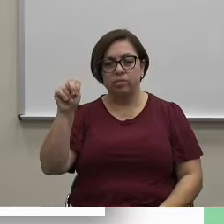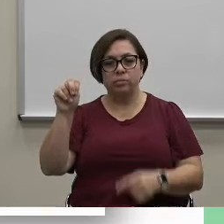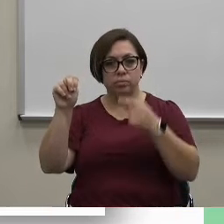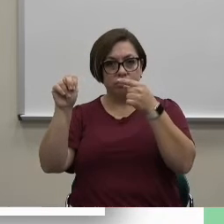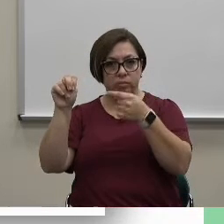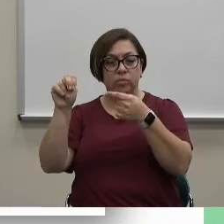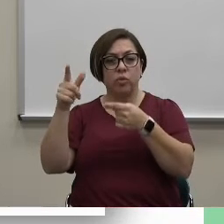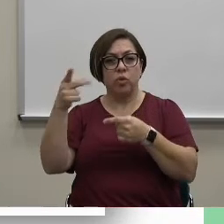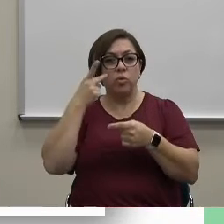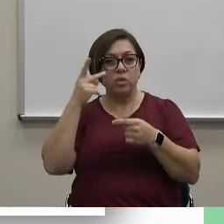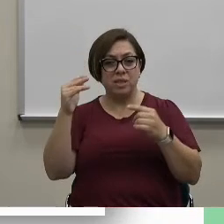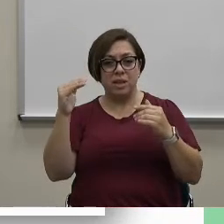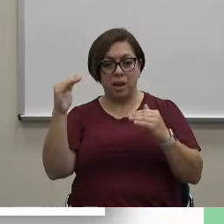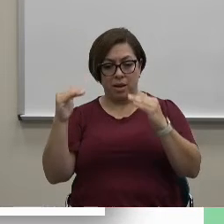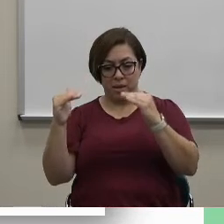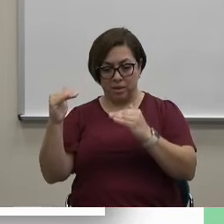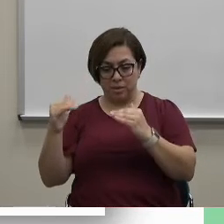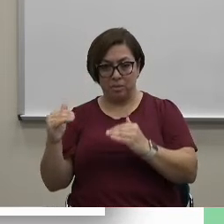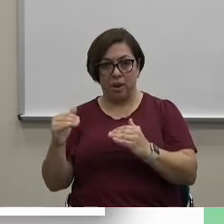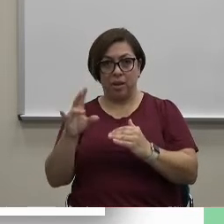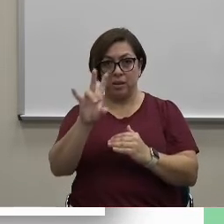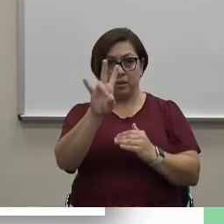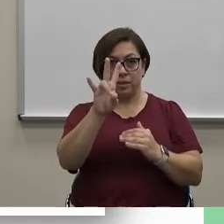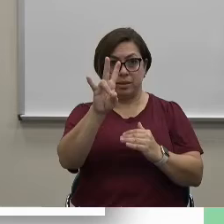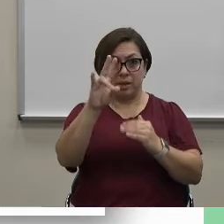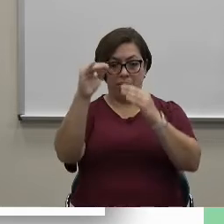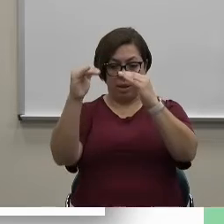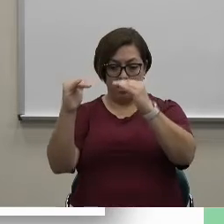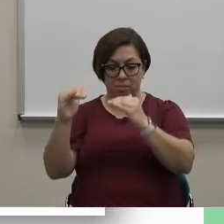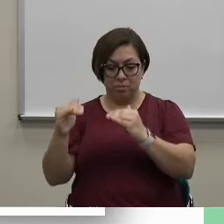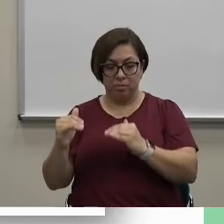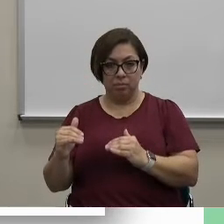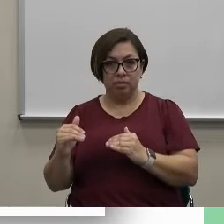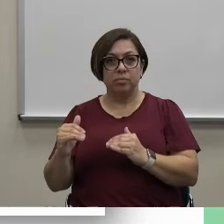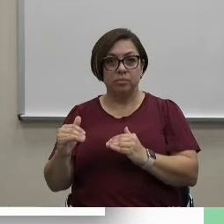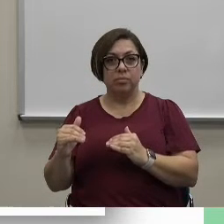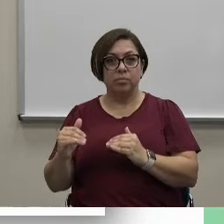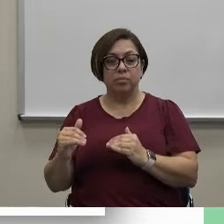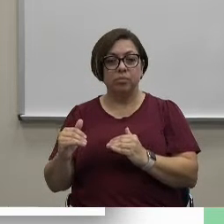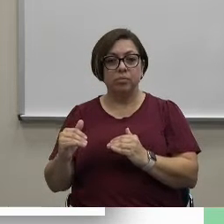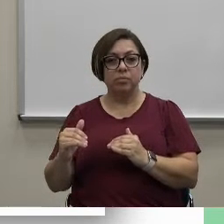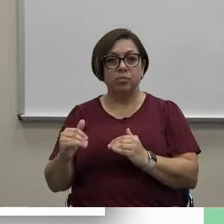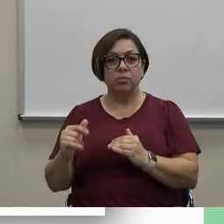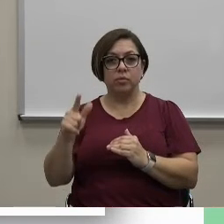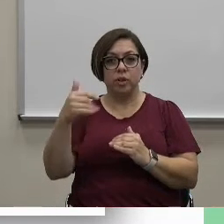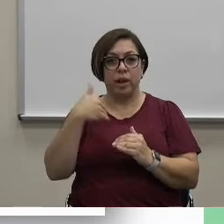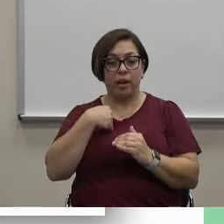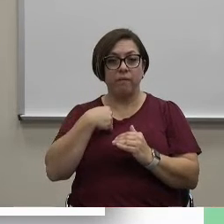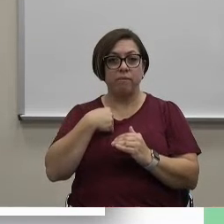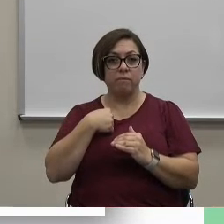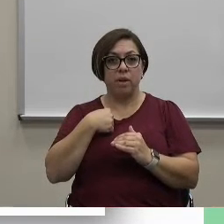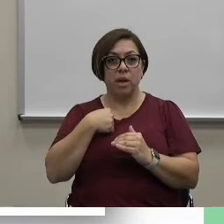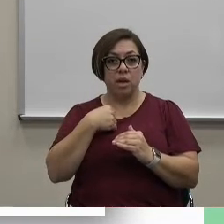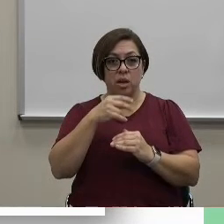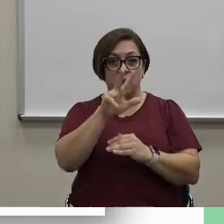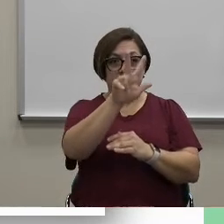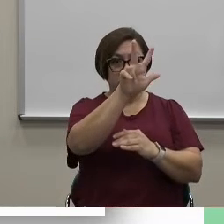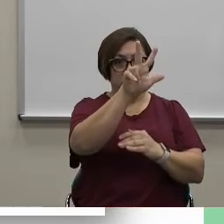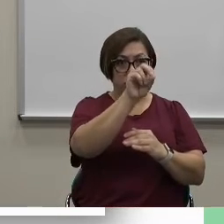is well balanced across each of the 7 plans, and the overall deviation here goes from that 32%